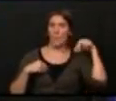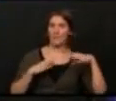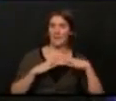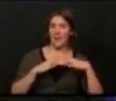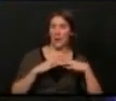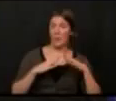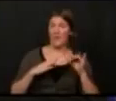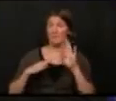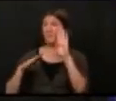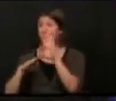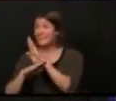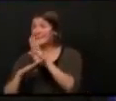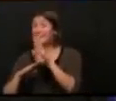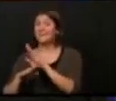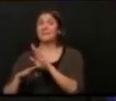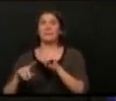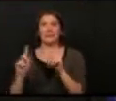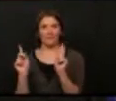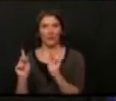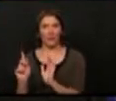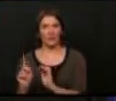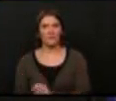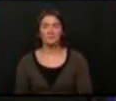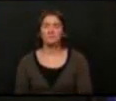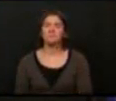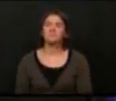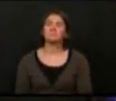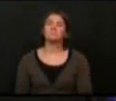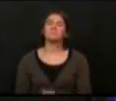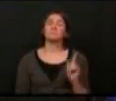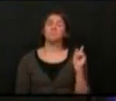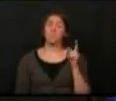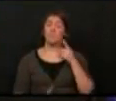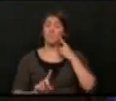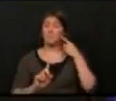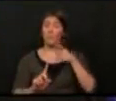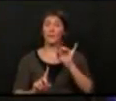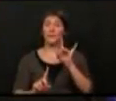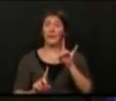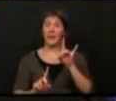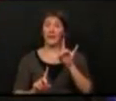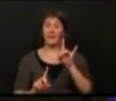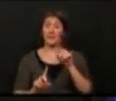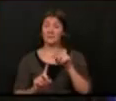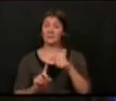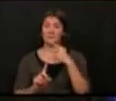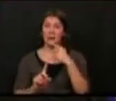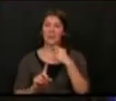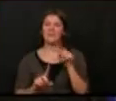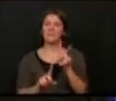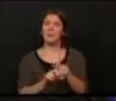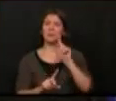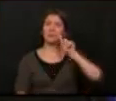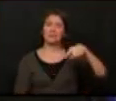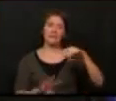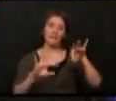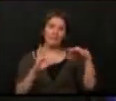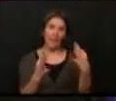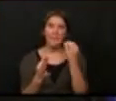it's going to be different depending upon who you are, but I think the point that David was making certainly applies to single-family